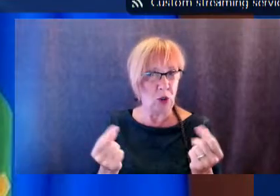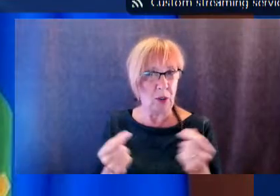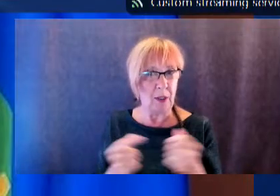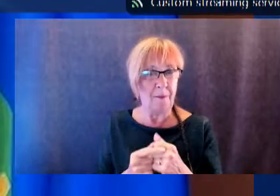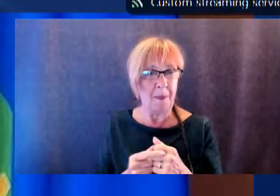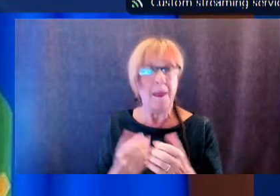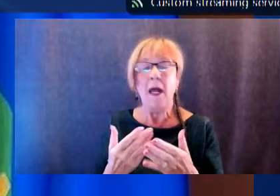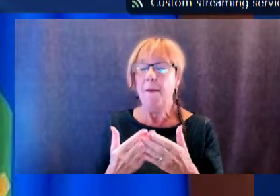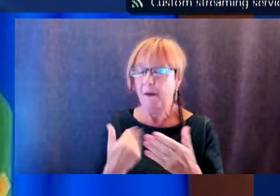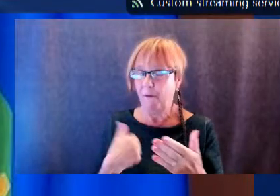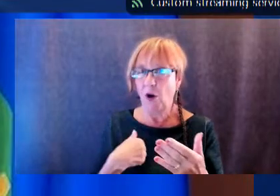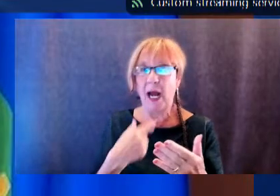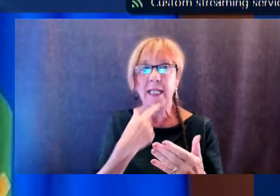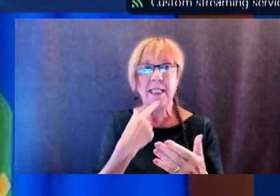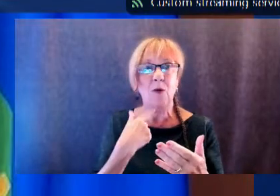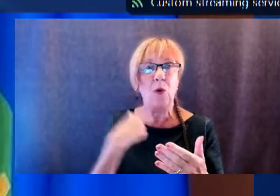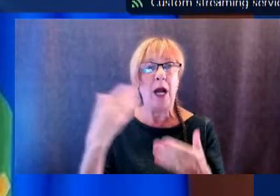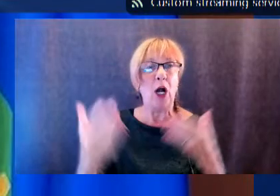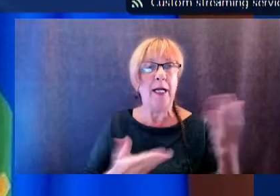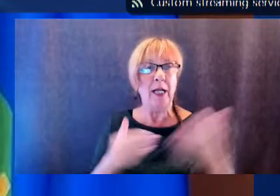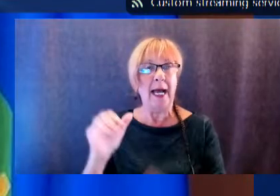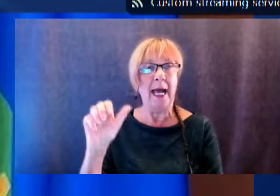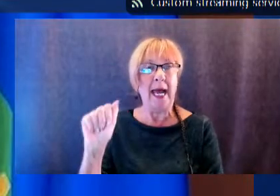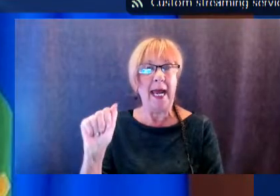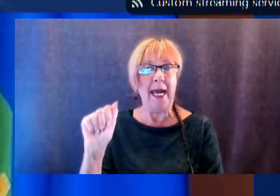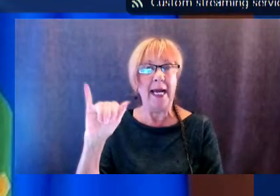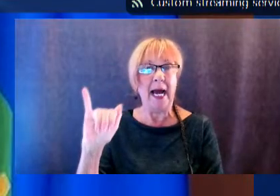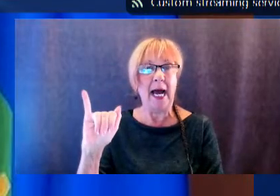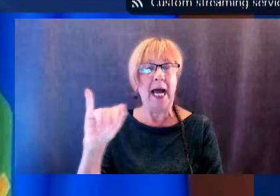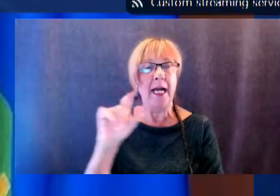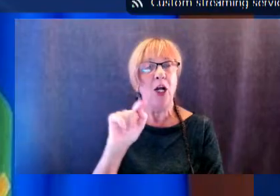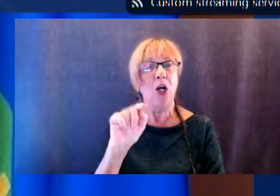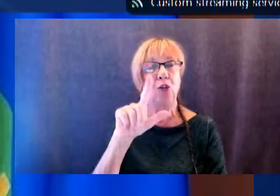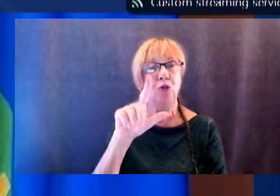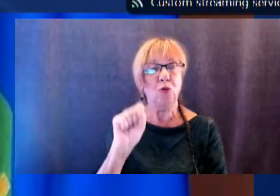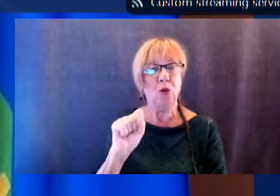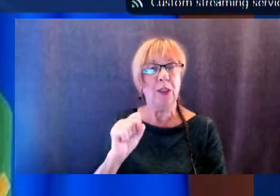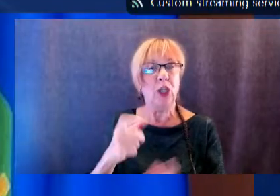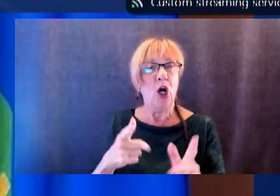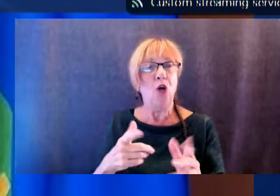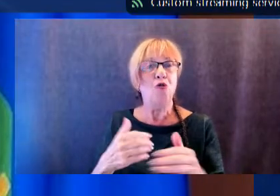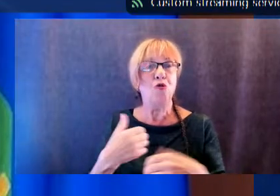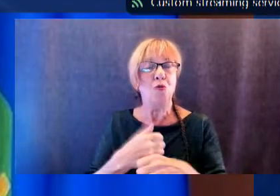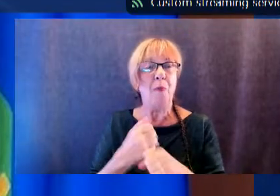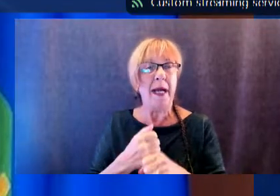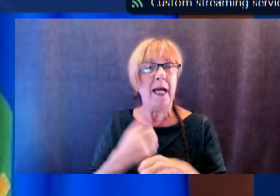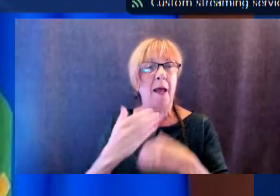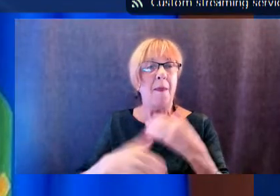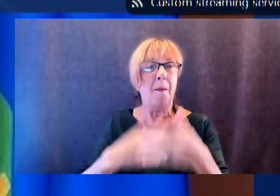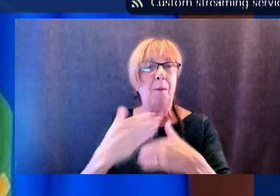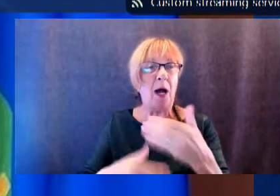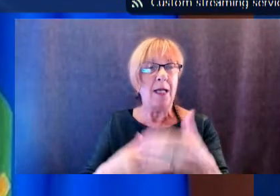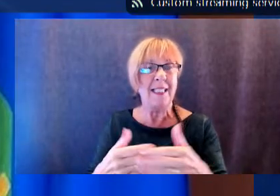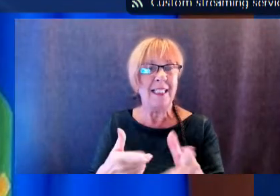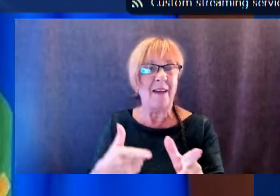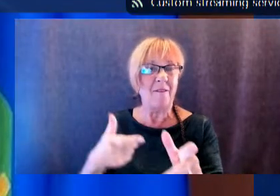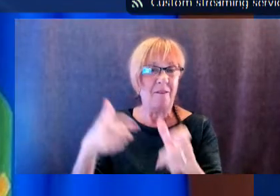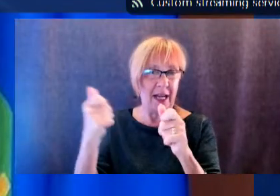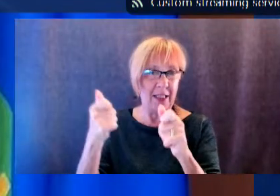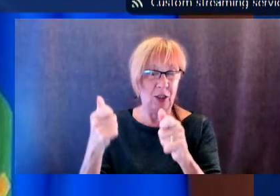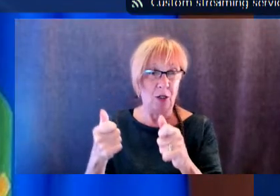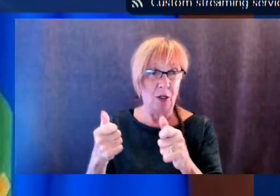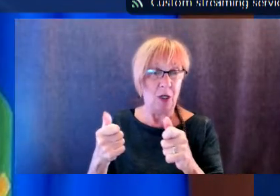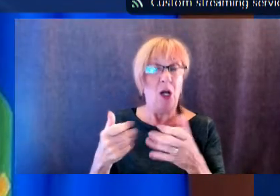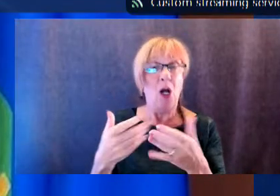mentioned before that we are introducing AI tools to speed up the permitting process. Thanks to the state's partnership and